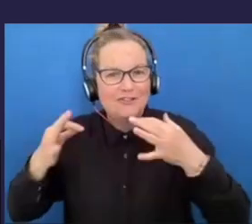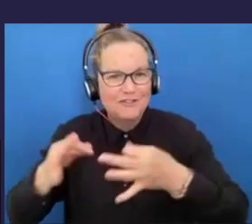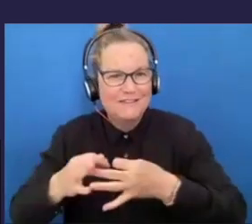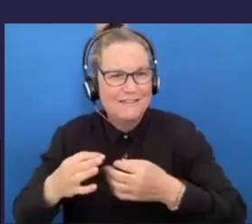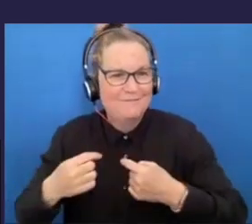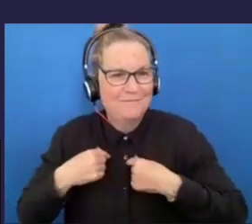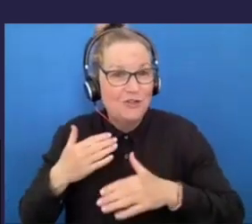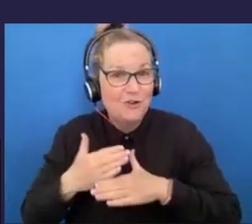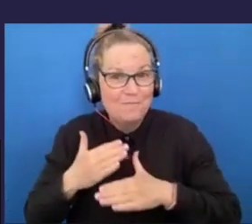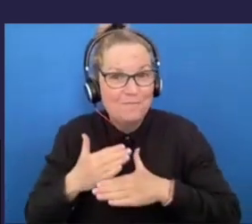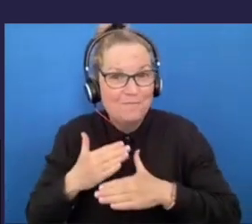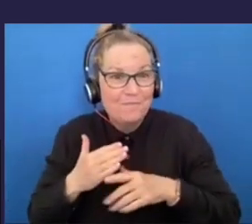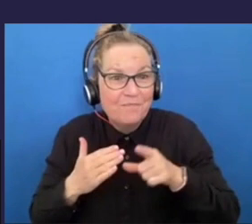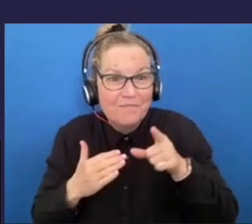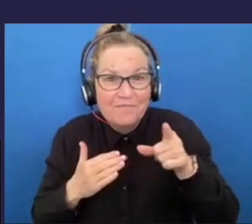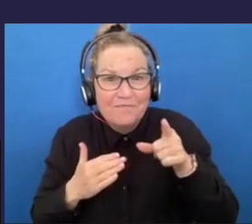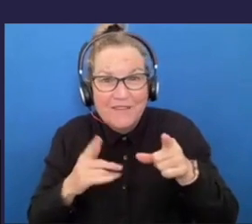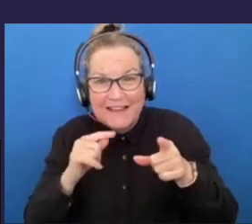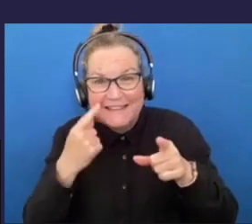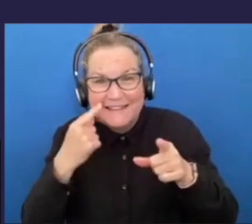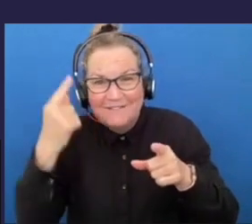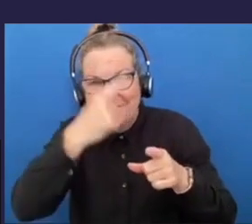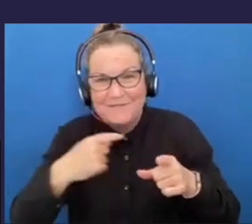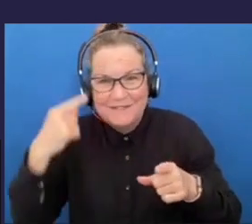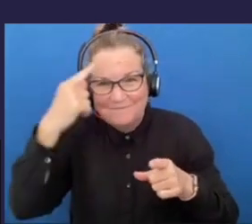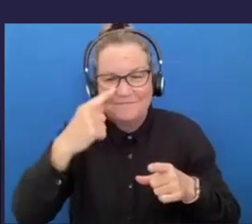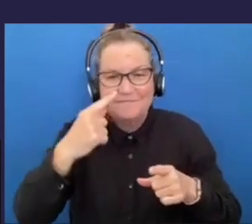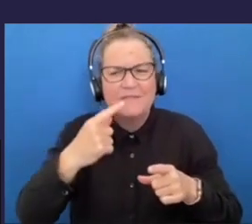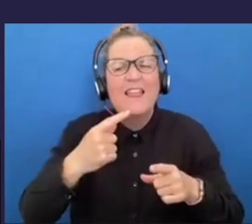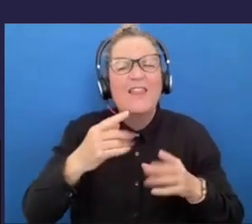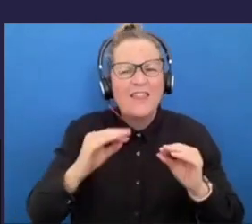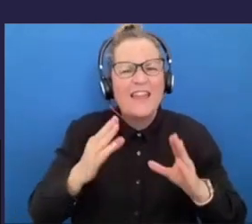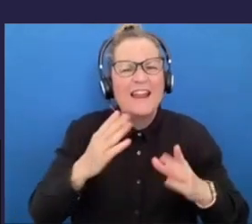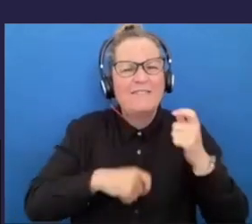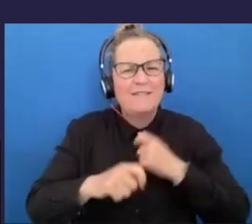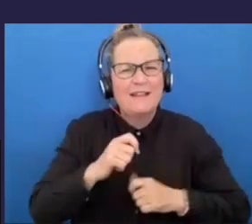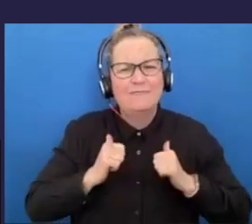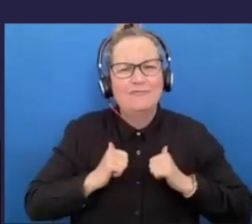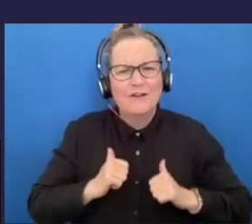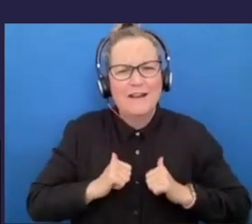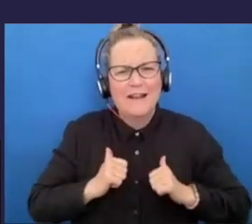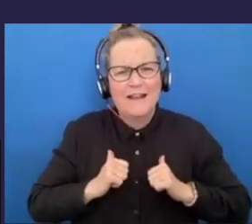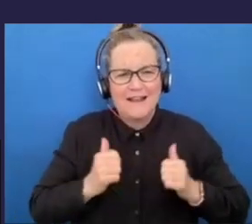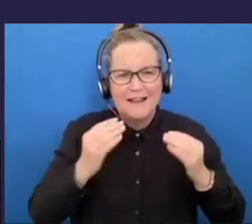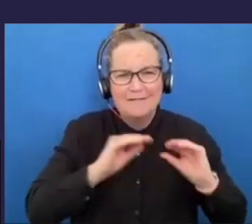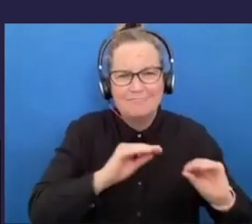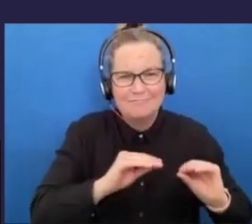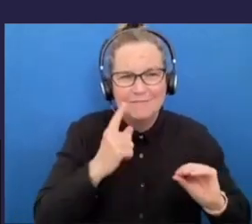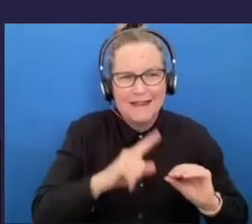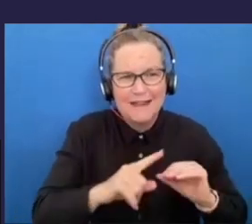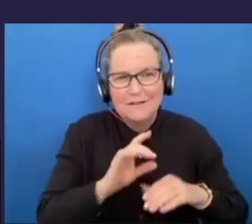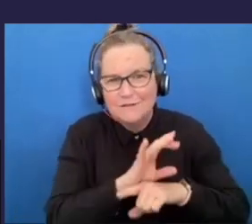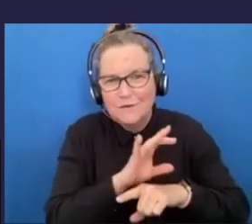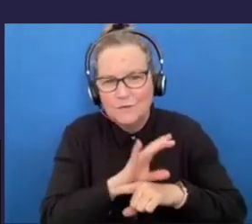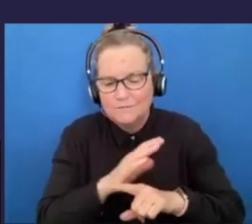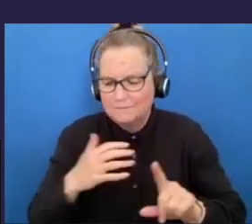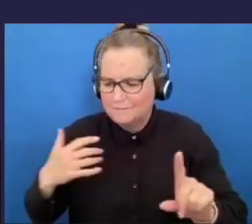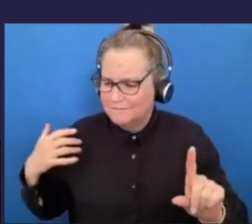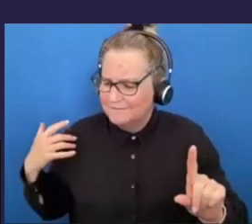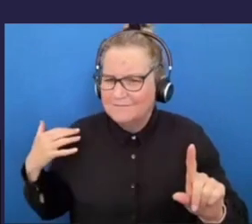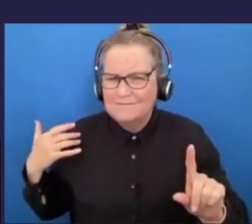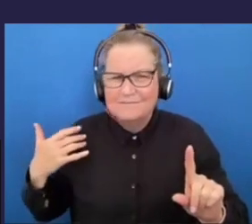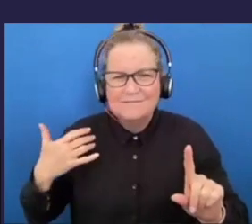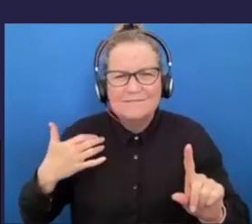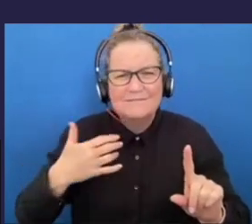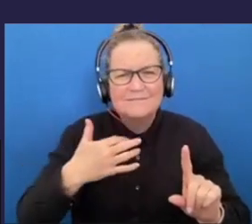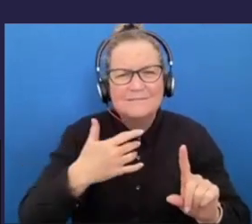before becoming a trainer and a consultant. And during this time, after all those years, I learned that all of the teaching and